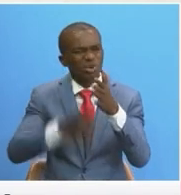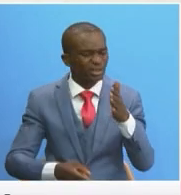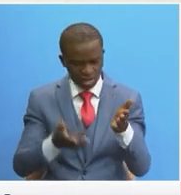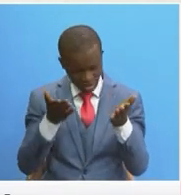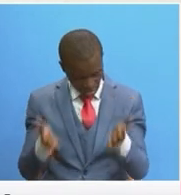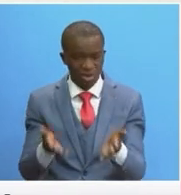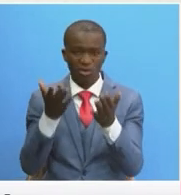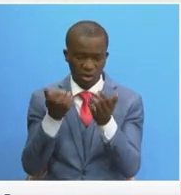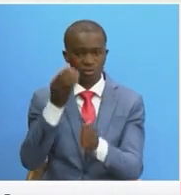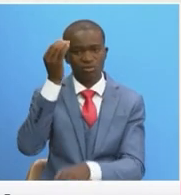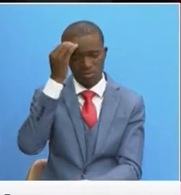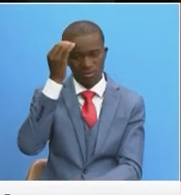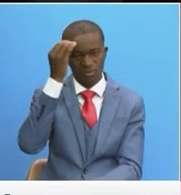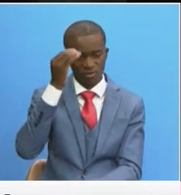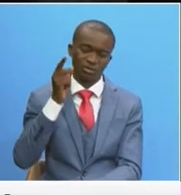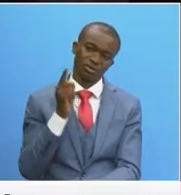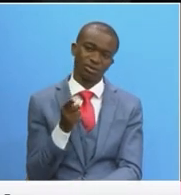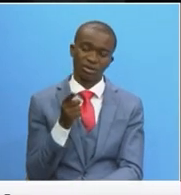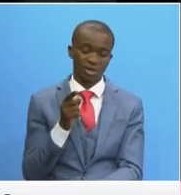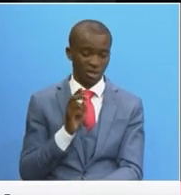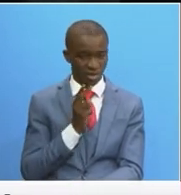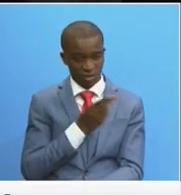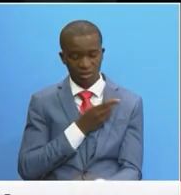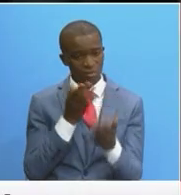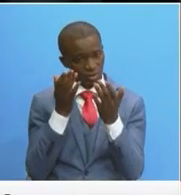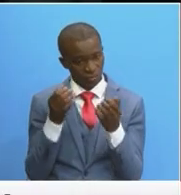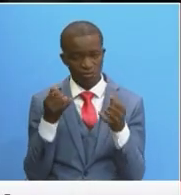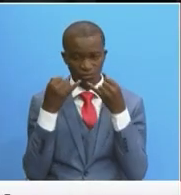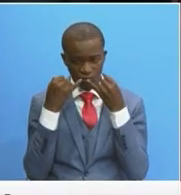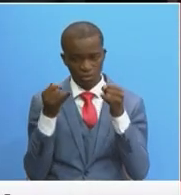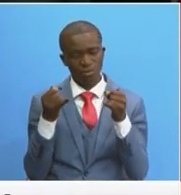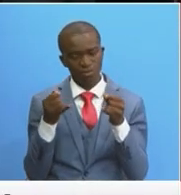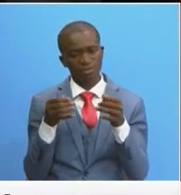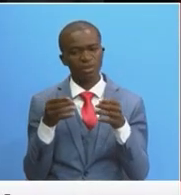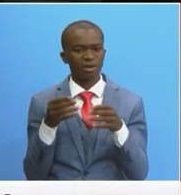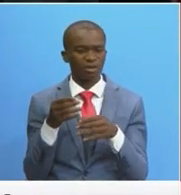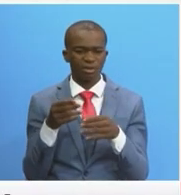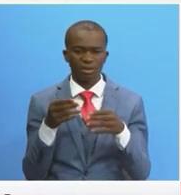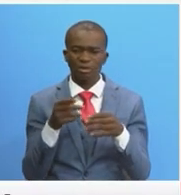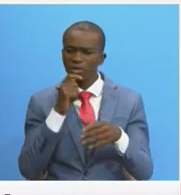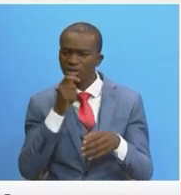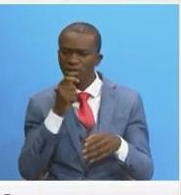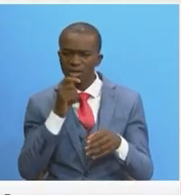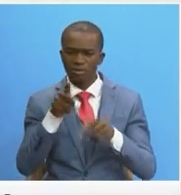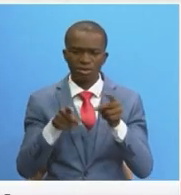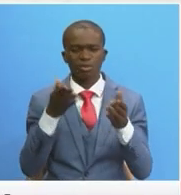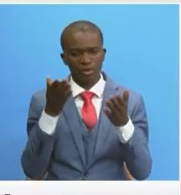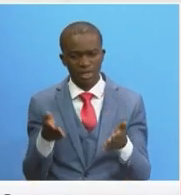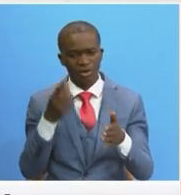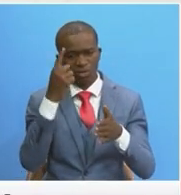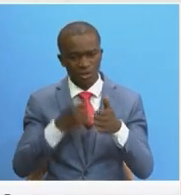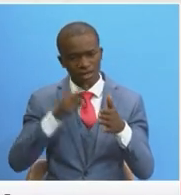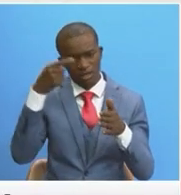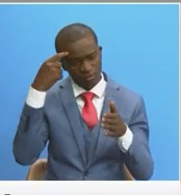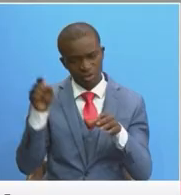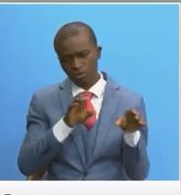radio stations about some of the incentives that government is putting in place and some of the incentives that we are about to put